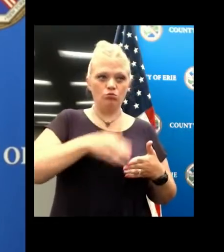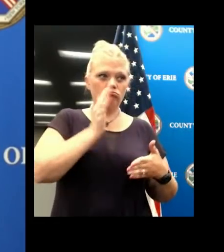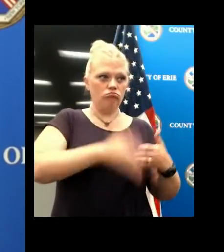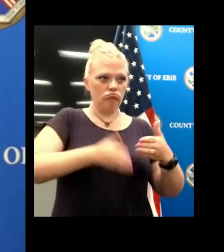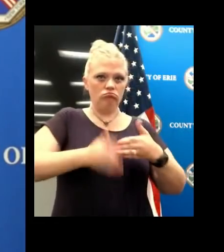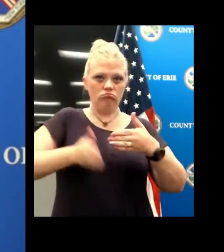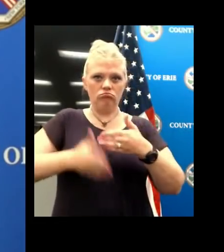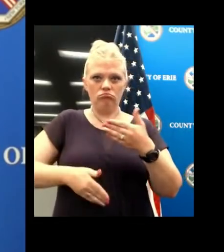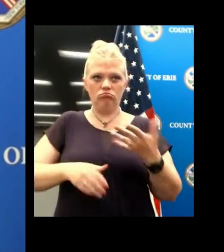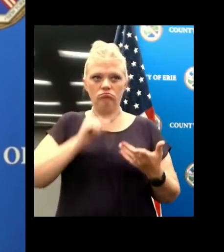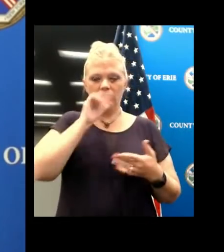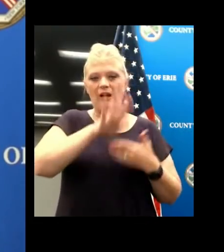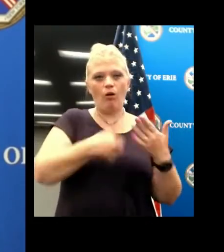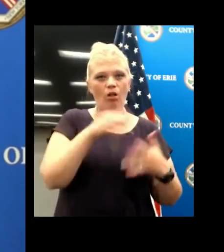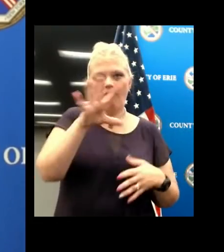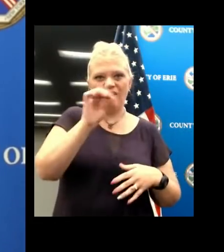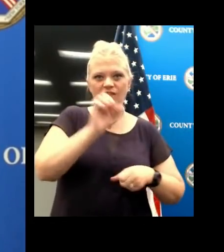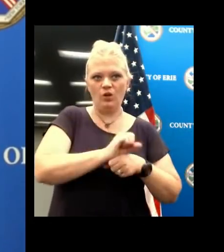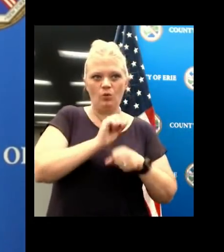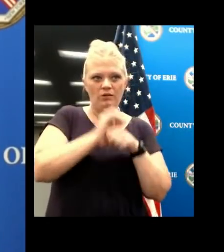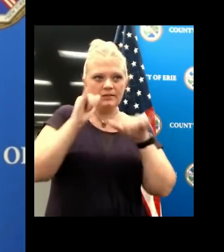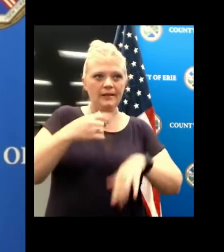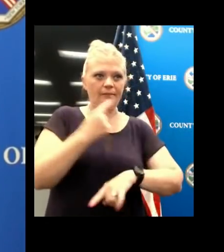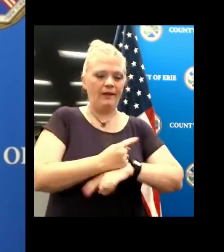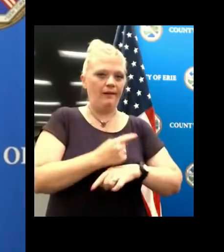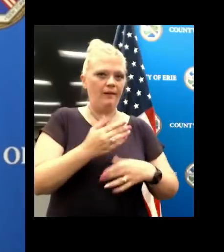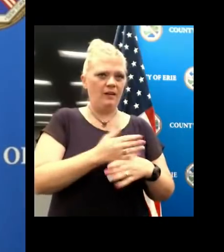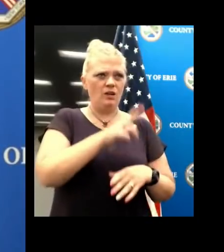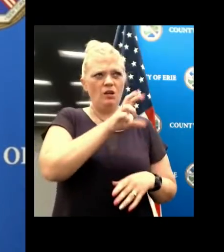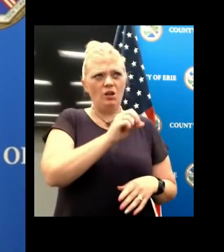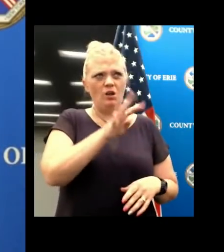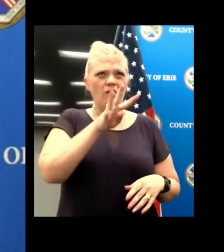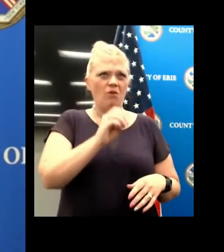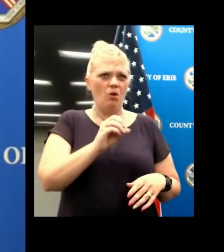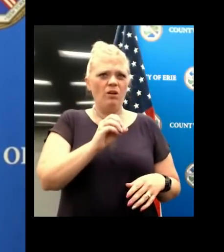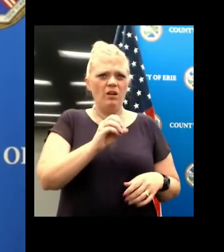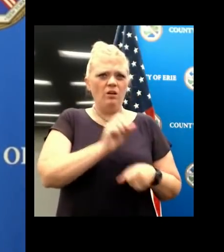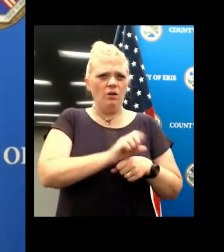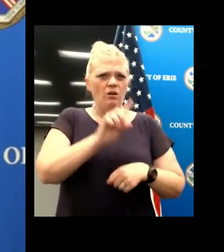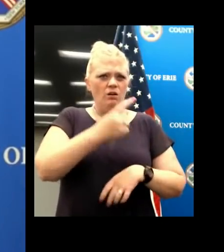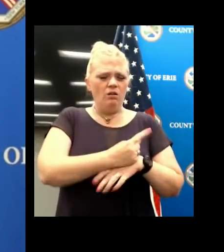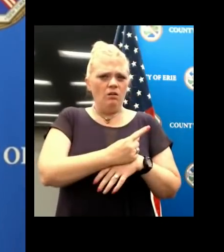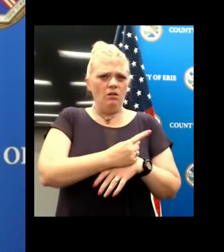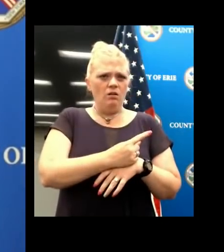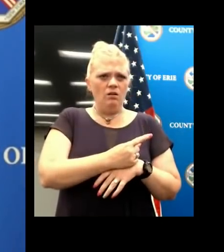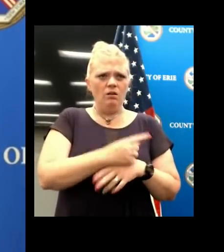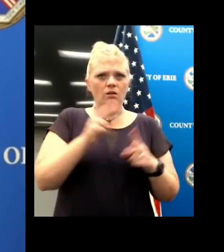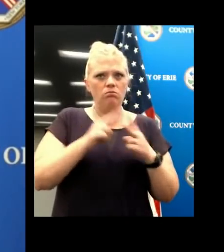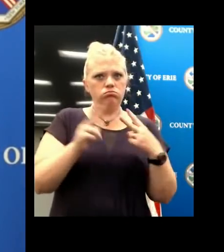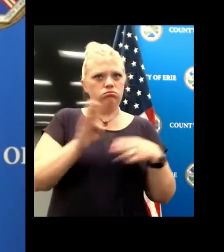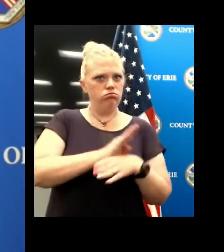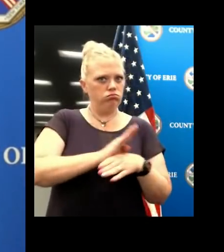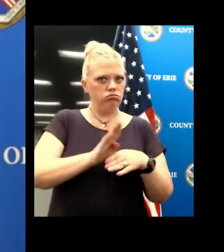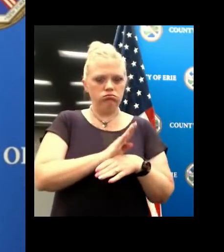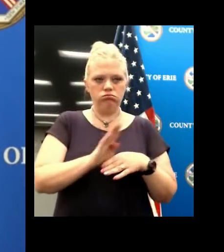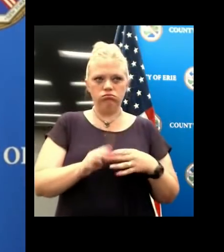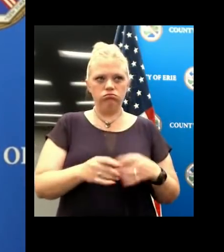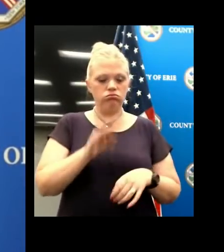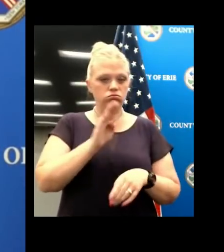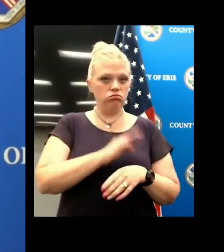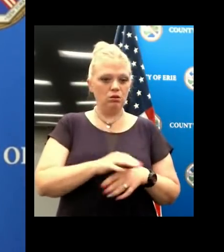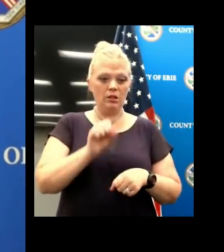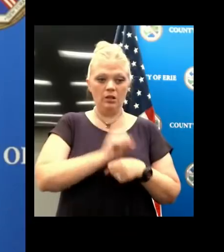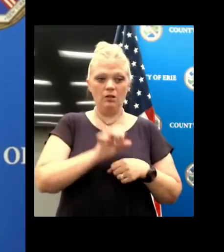not all 50 work at one day. We usually have between 30 and 40 working in a day. They are very busy. They are working the